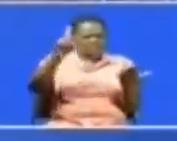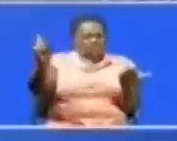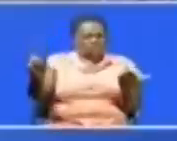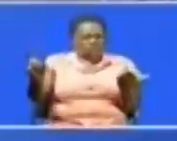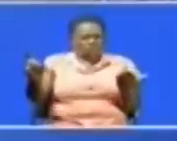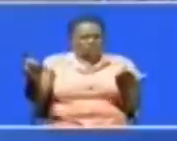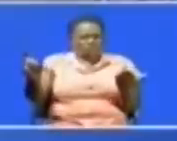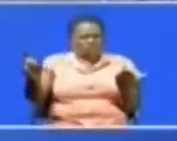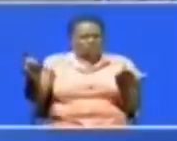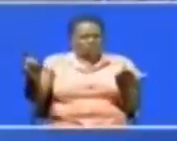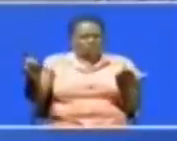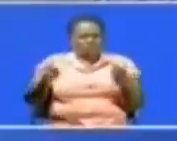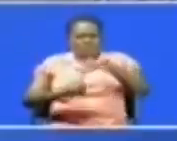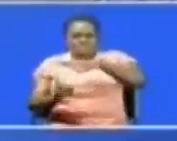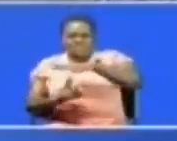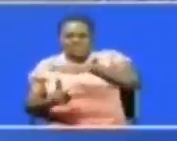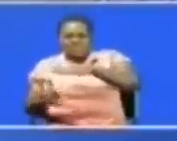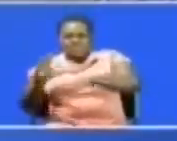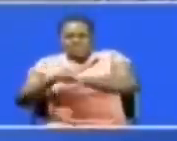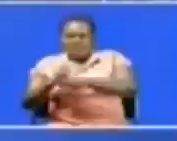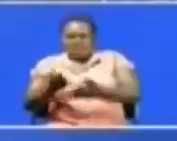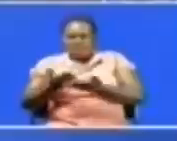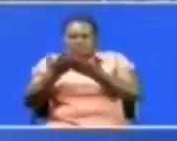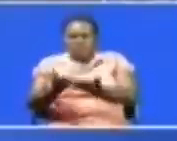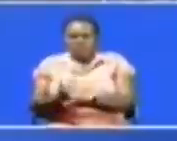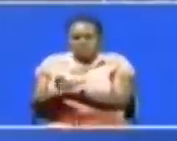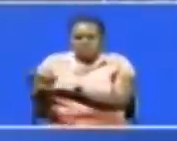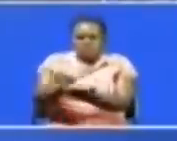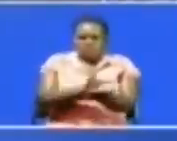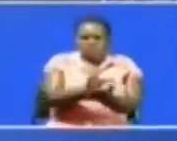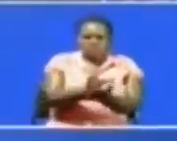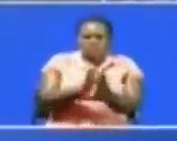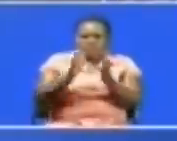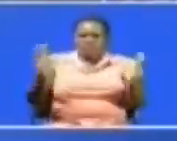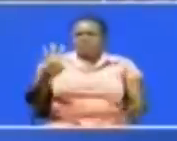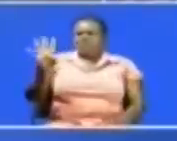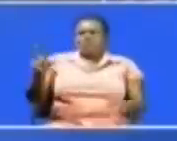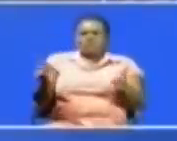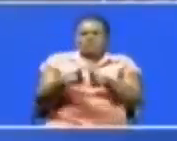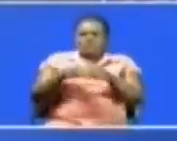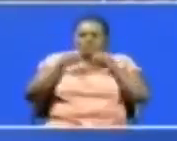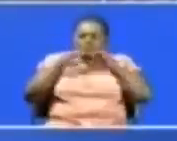end up becoming stretched because ministries are getting provision and allocations on this big four, yet they are devolved